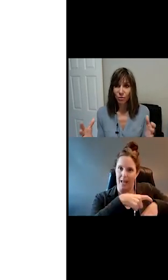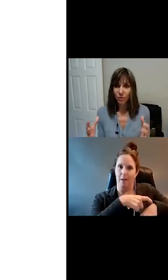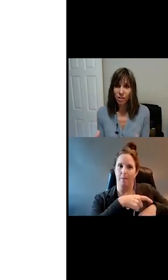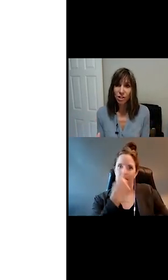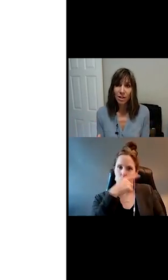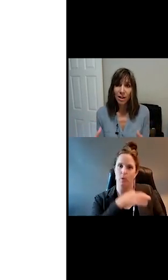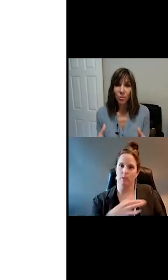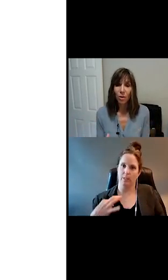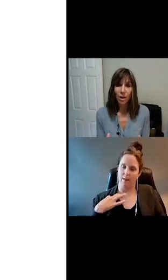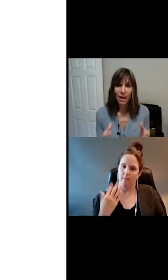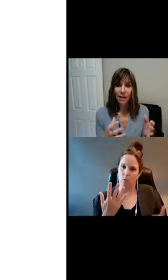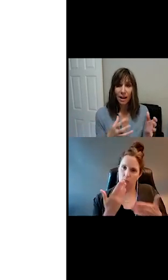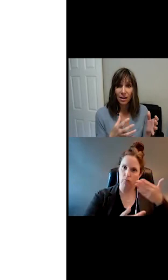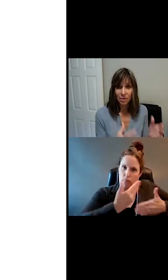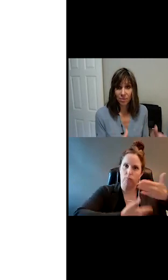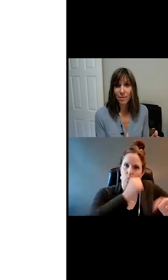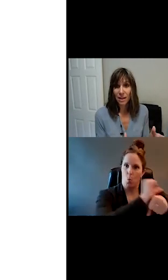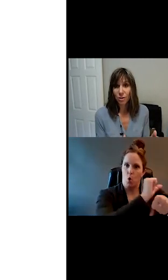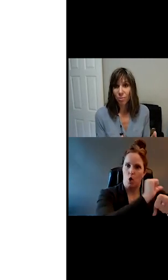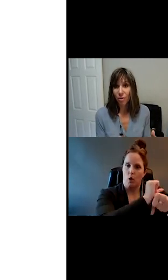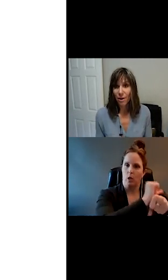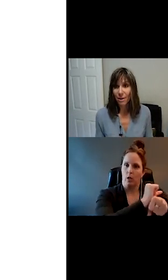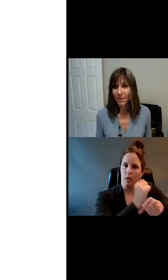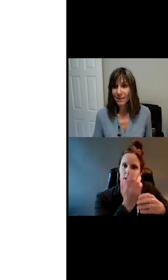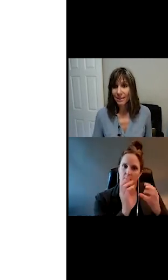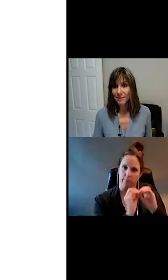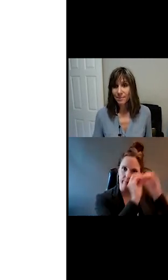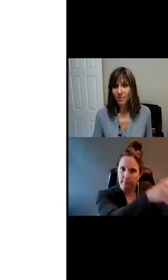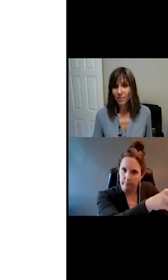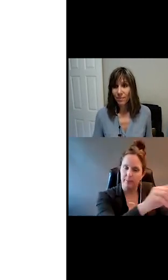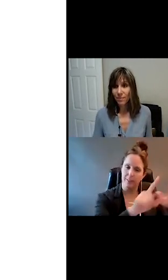staff to function and work and implement a new program.